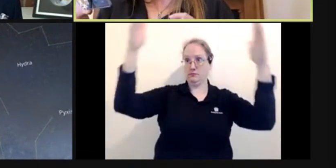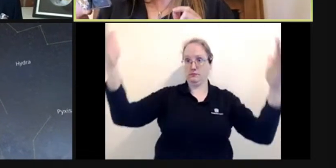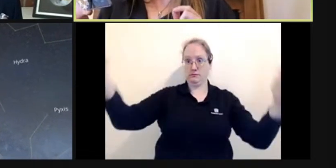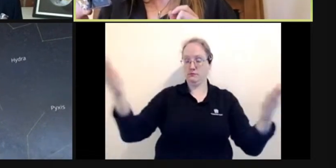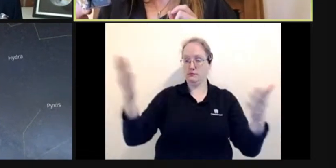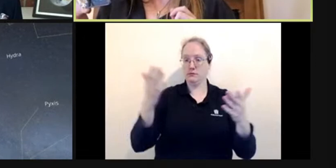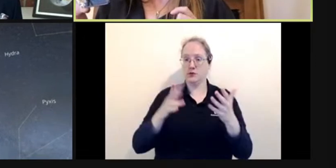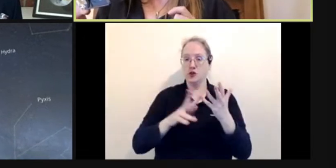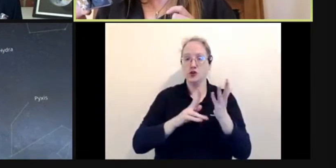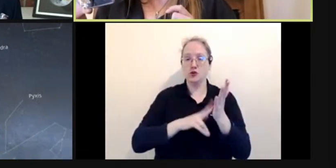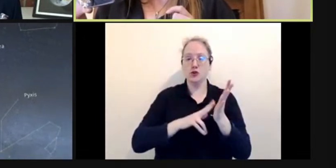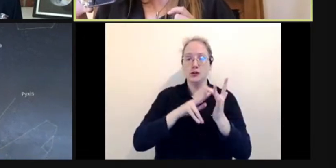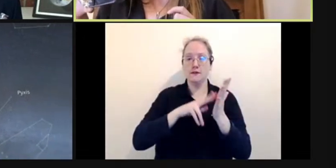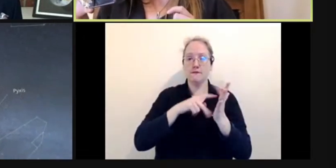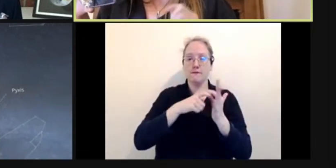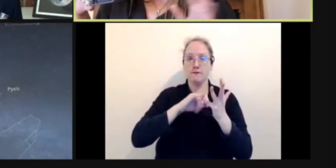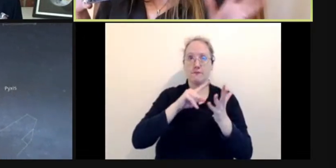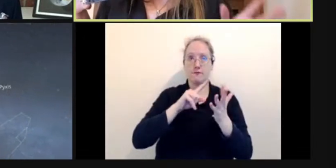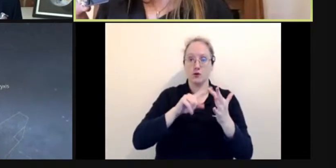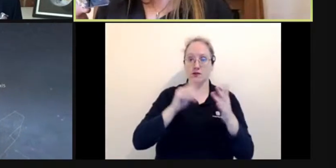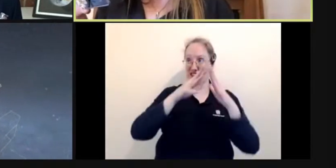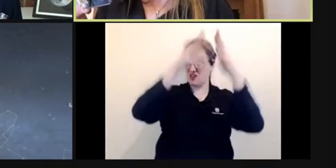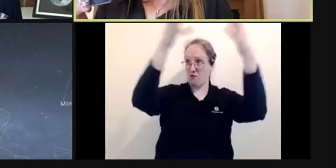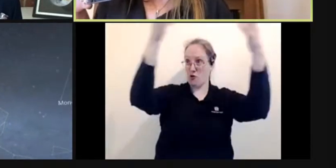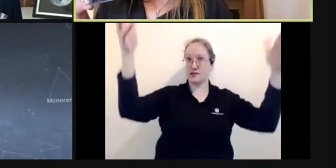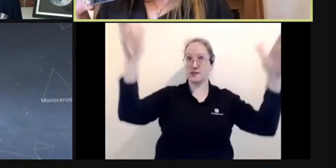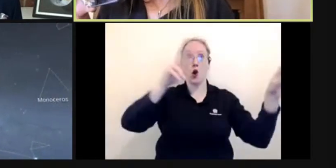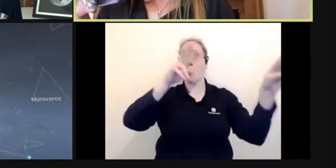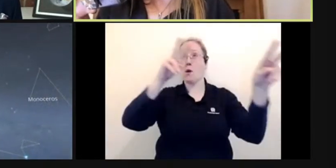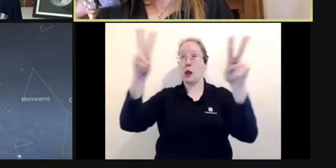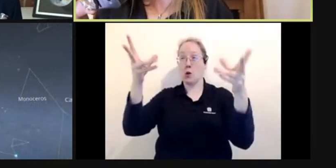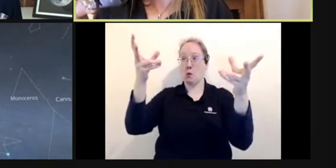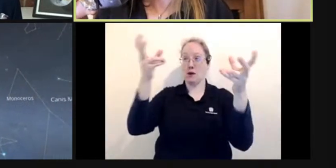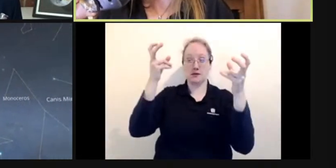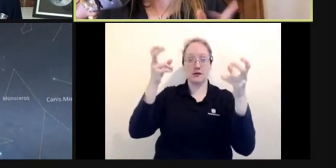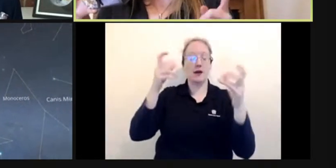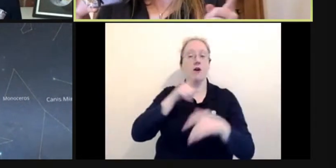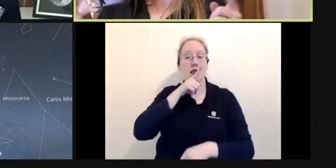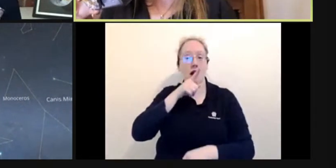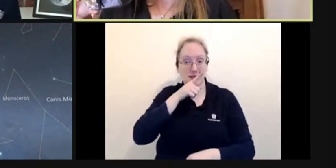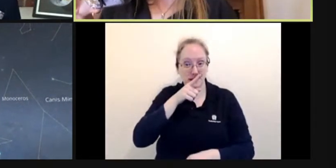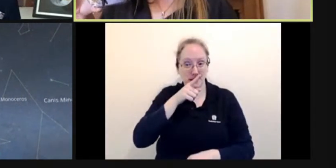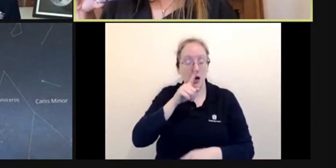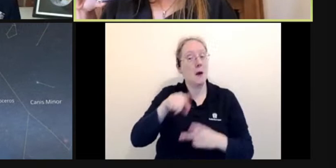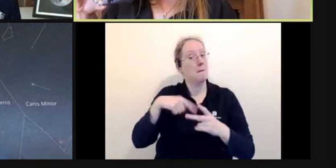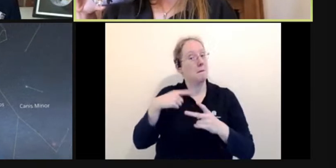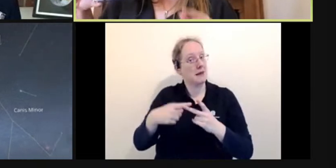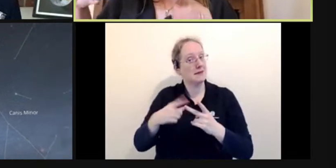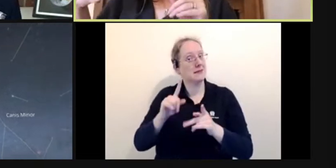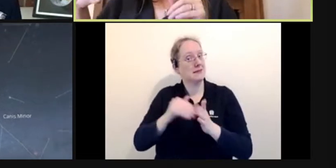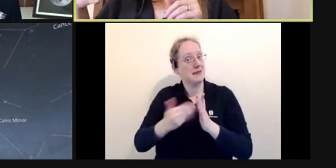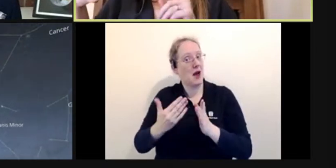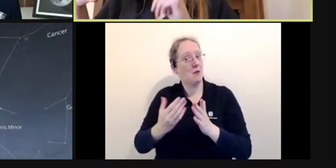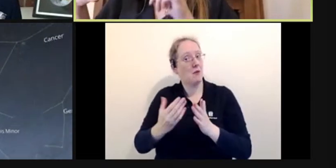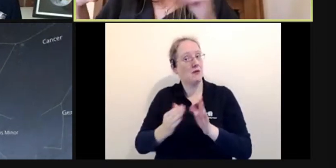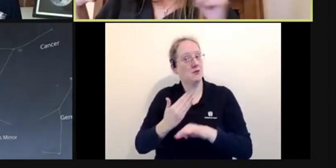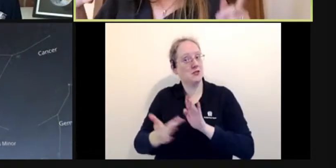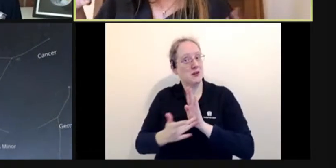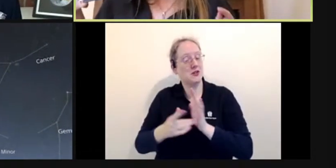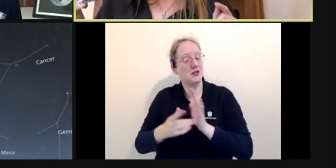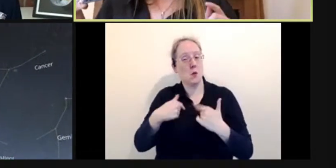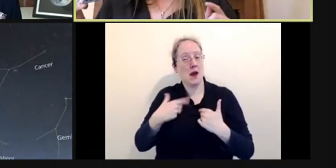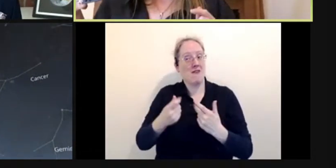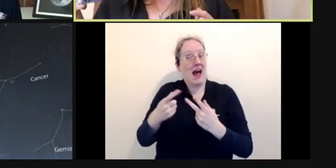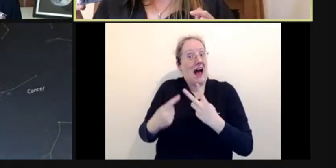in fact, as Alan will explain later, we don't even have to use light all the time anymore. We've got some other tricks up our sleeve. But we're